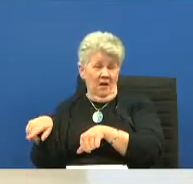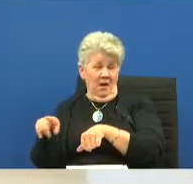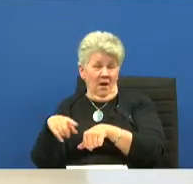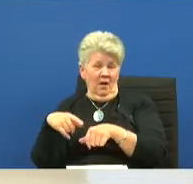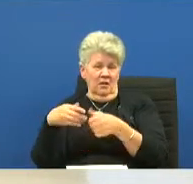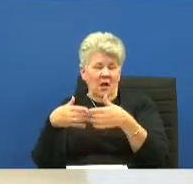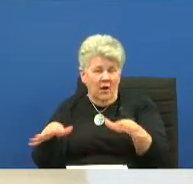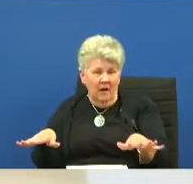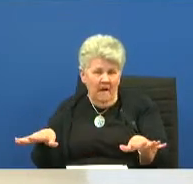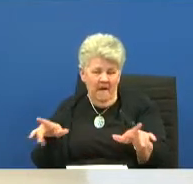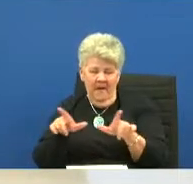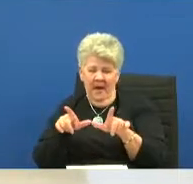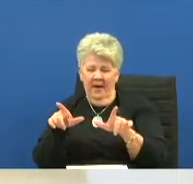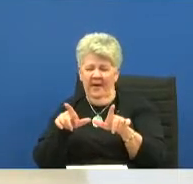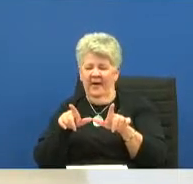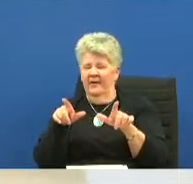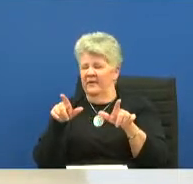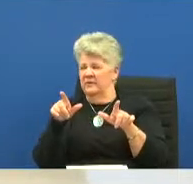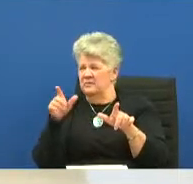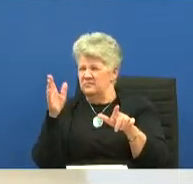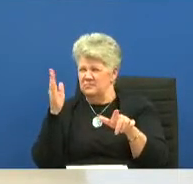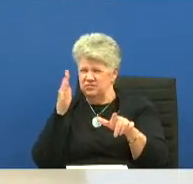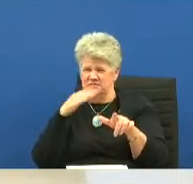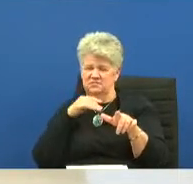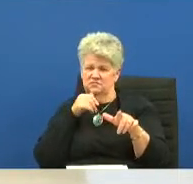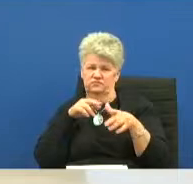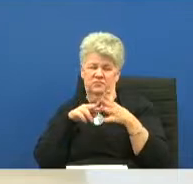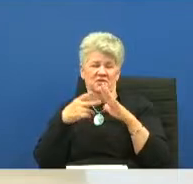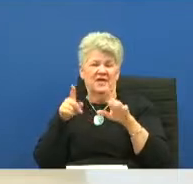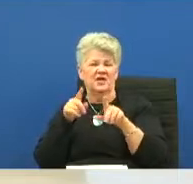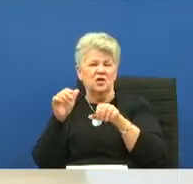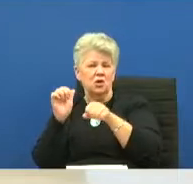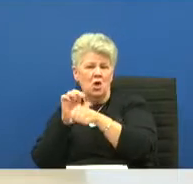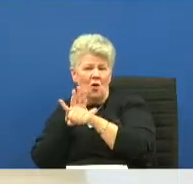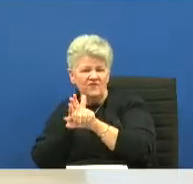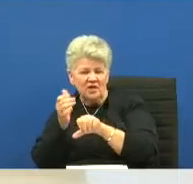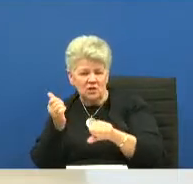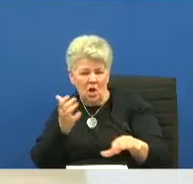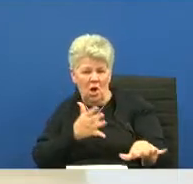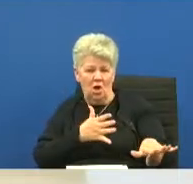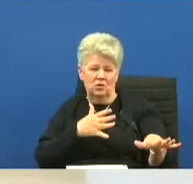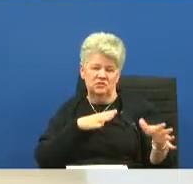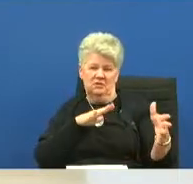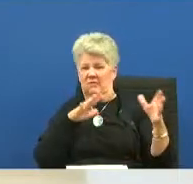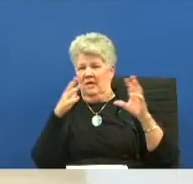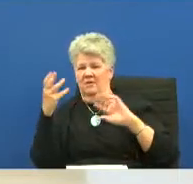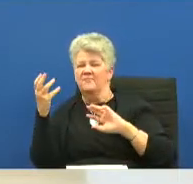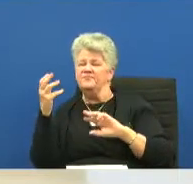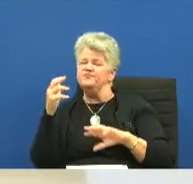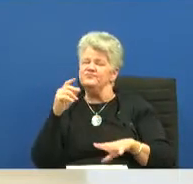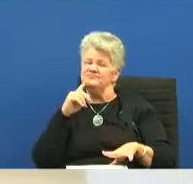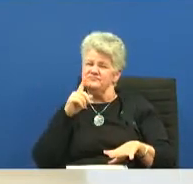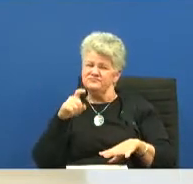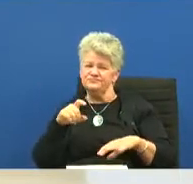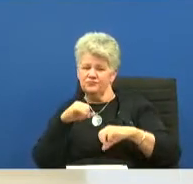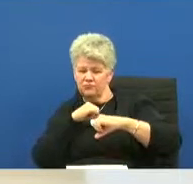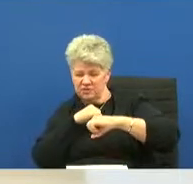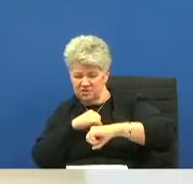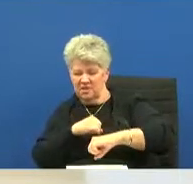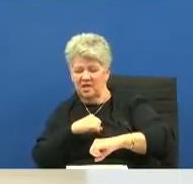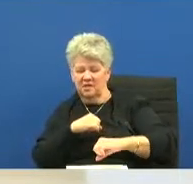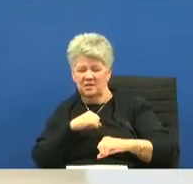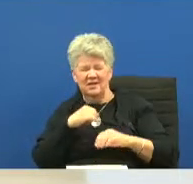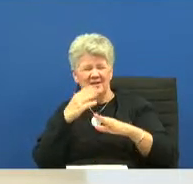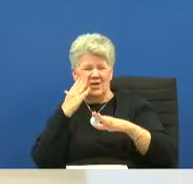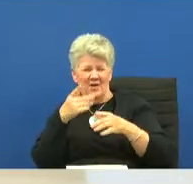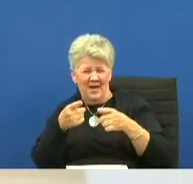or licensing because of COVID and things of that nature. And I just think some safeguards should be put in place when we have, things that are out of your